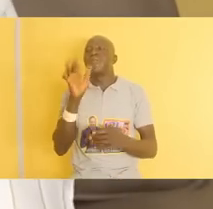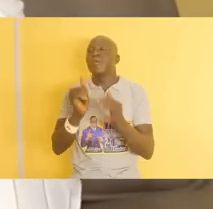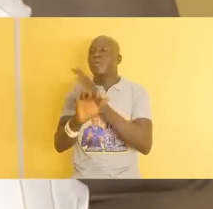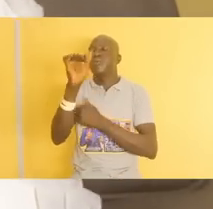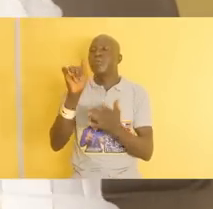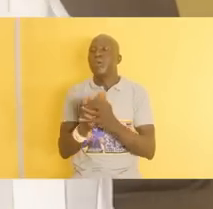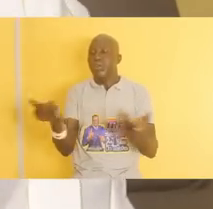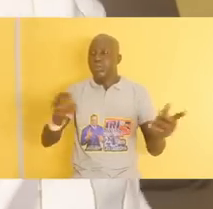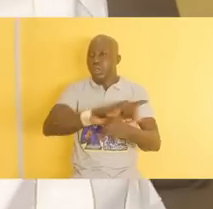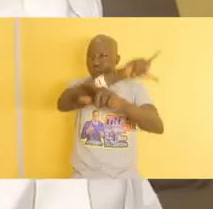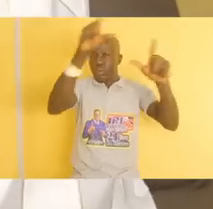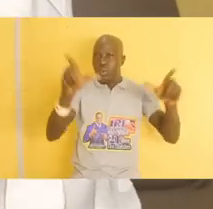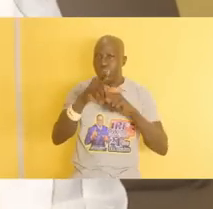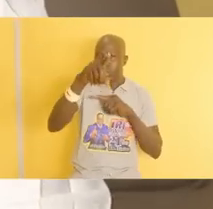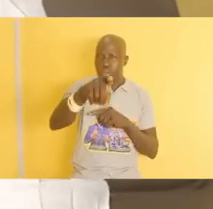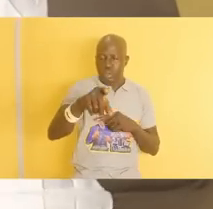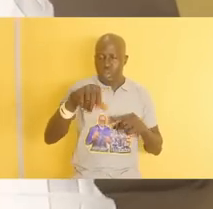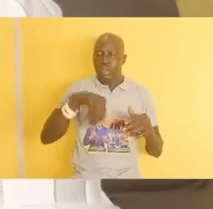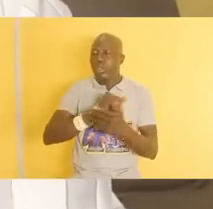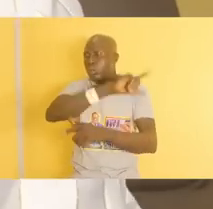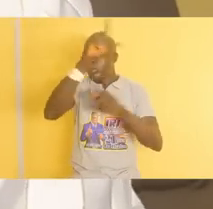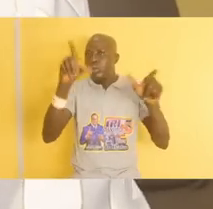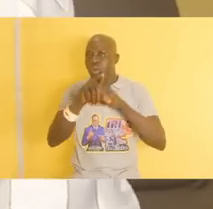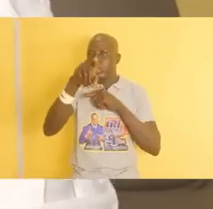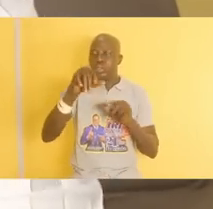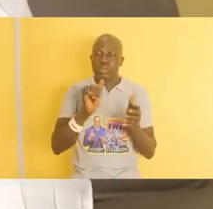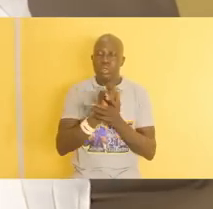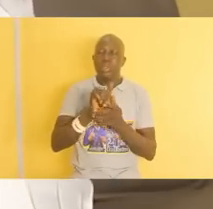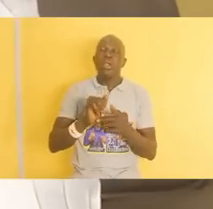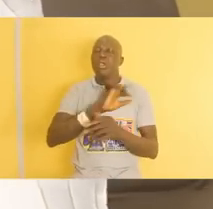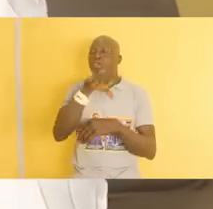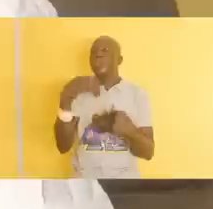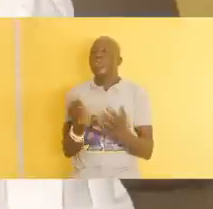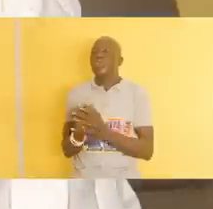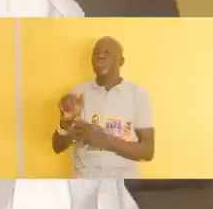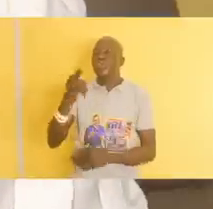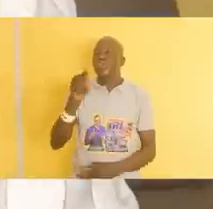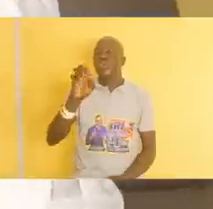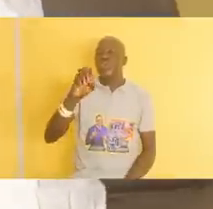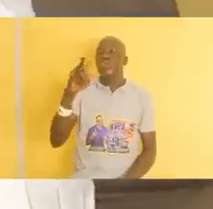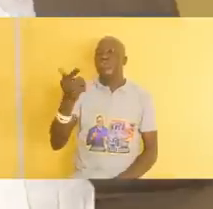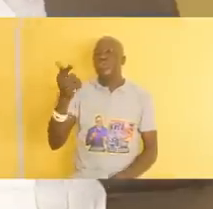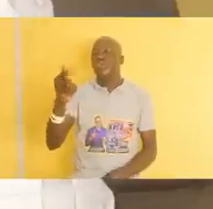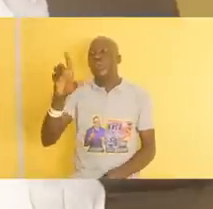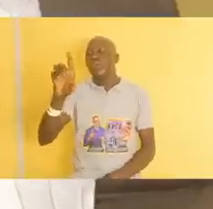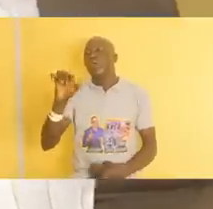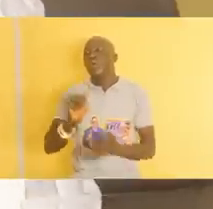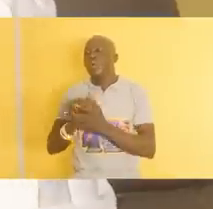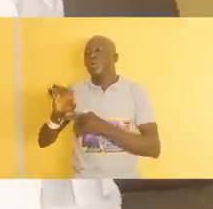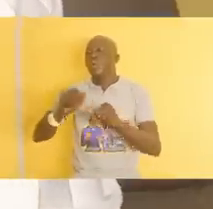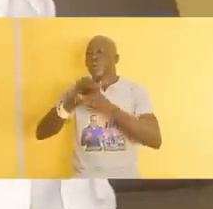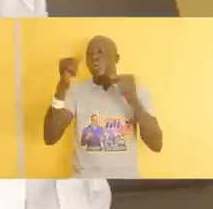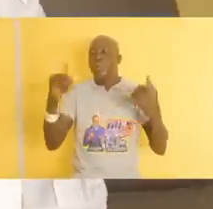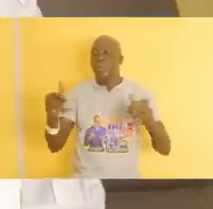wa aye ri. Amen. O ma wa aye ri. Amen. O le lo si Google Play. Play Store. Be ni ko lo si Sebioba